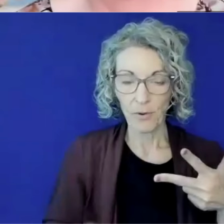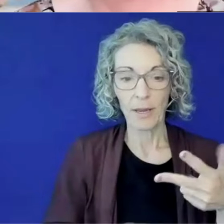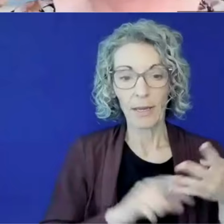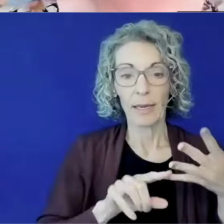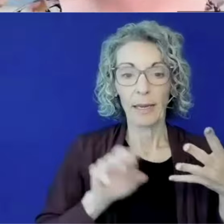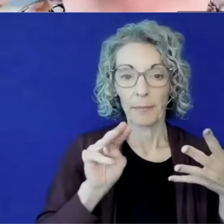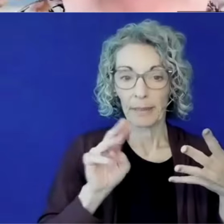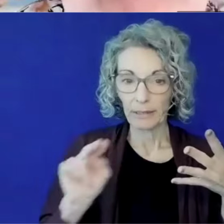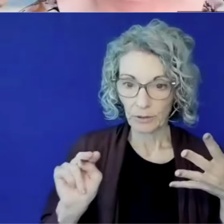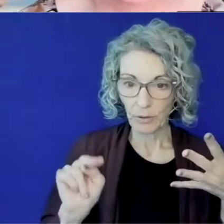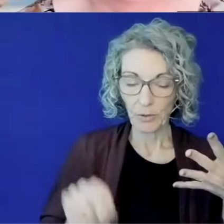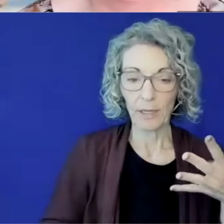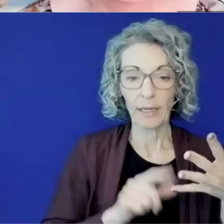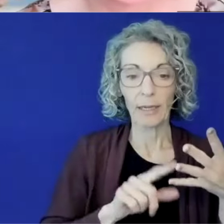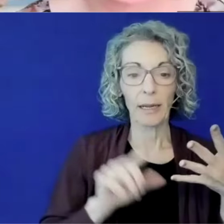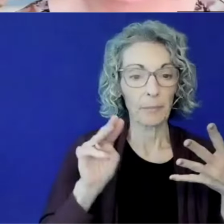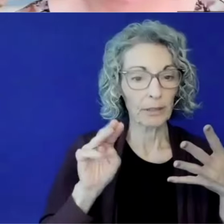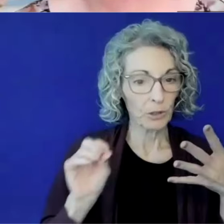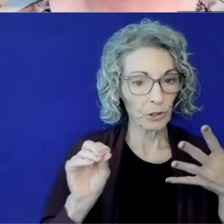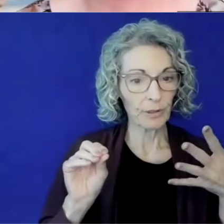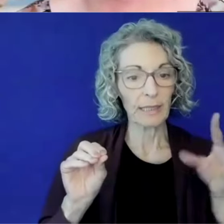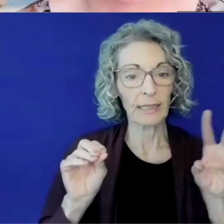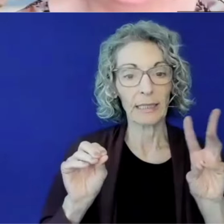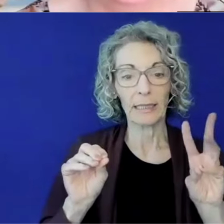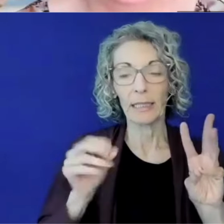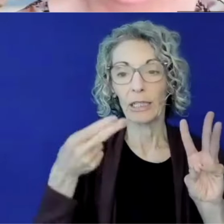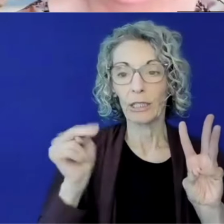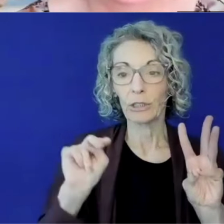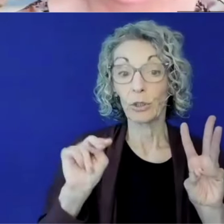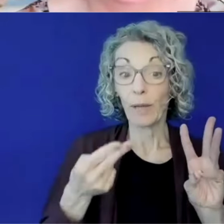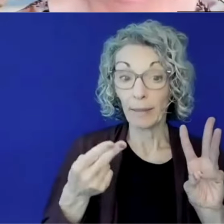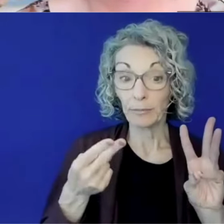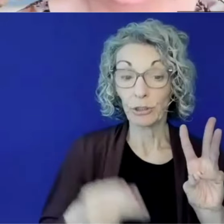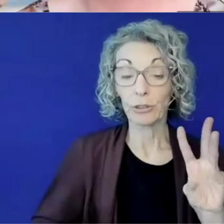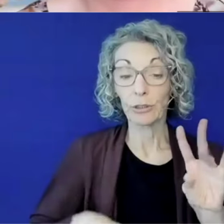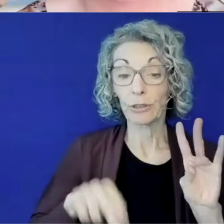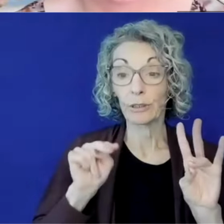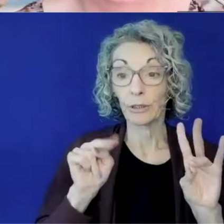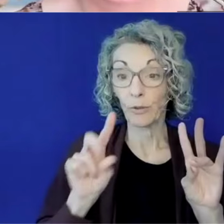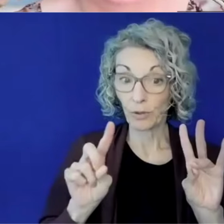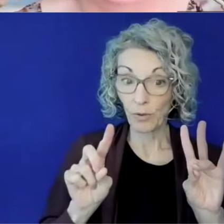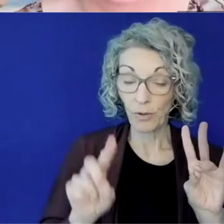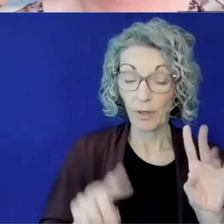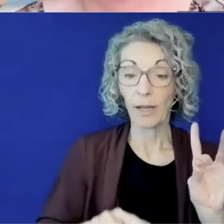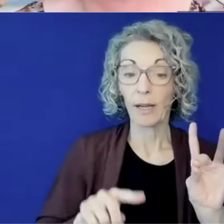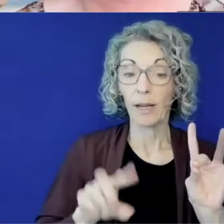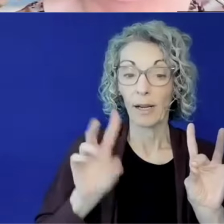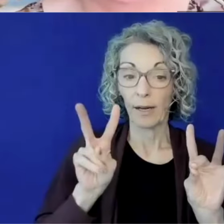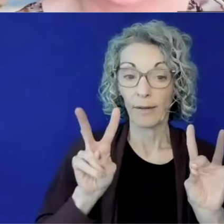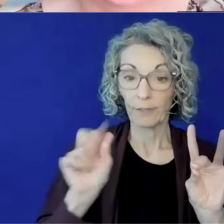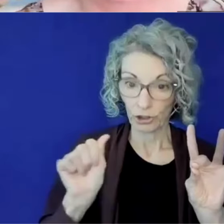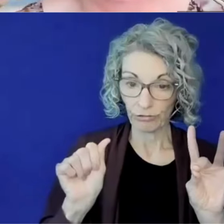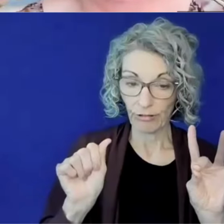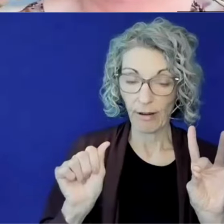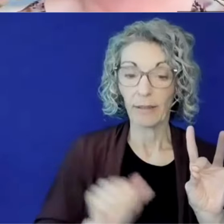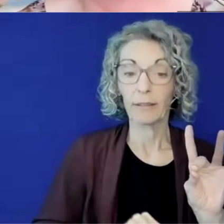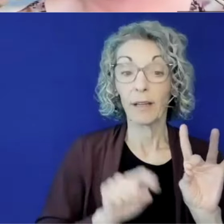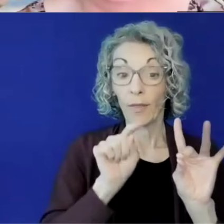Illinois, Minnesota, Missouri, New Hampshire, North